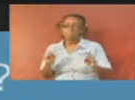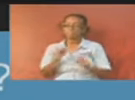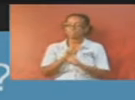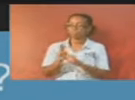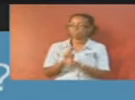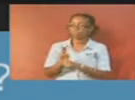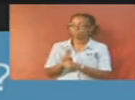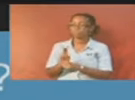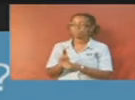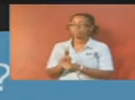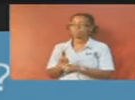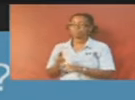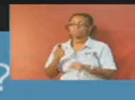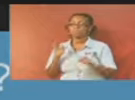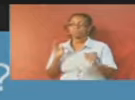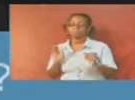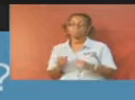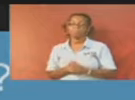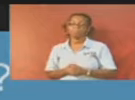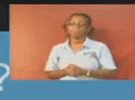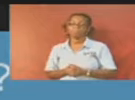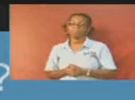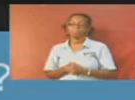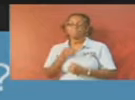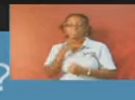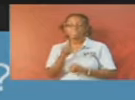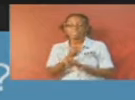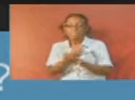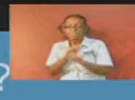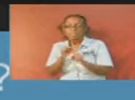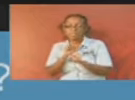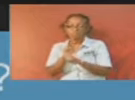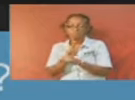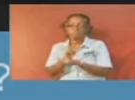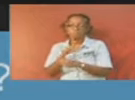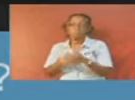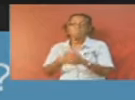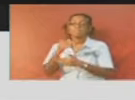So vaccines won't, if we could go to the next slide.